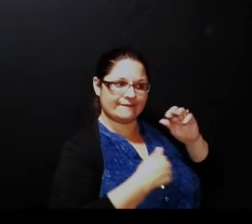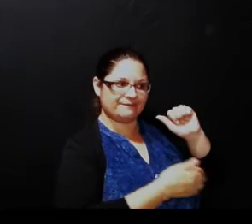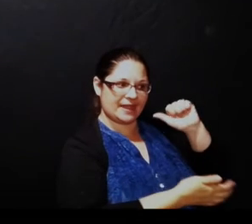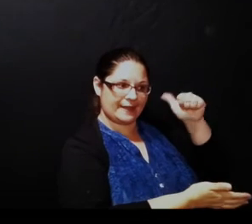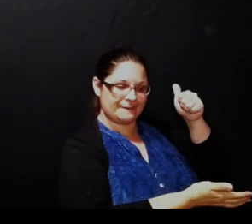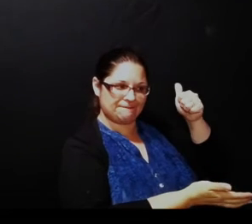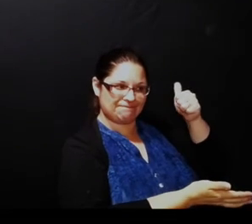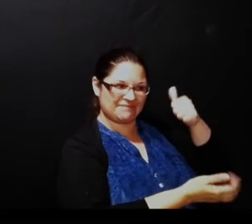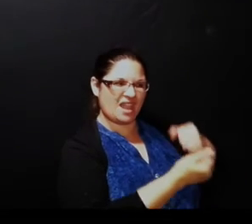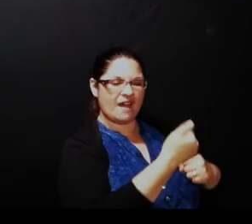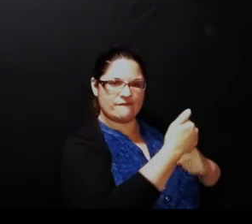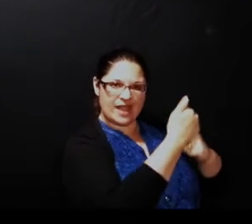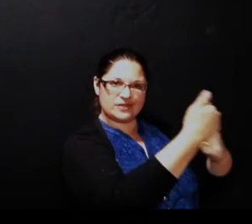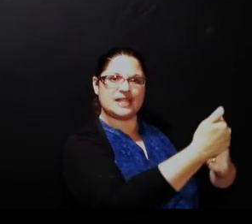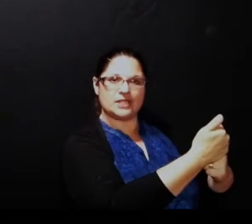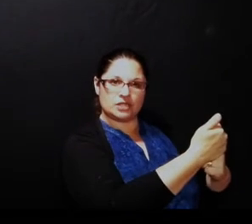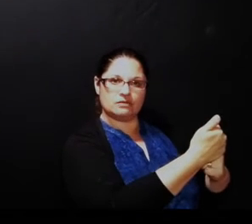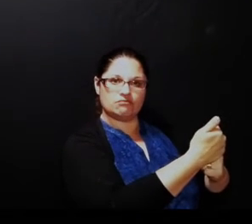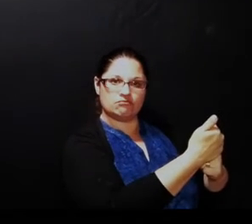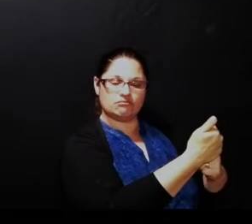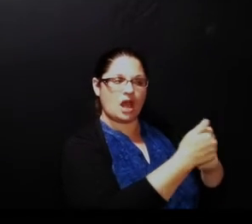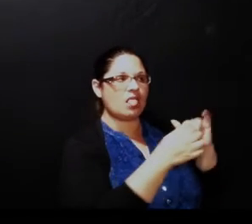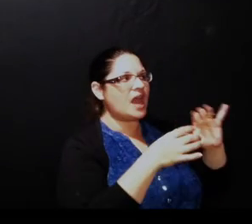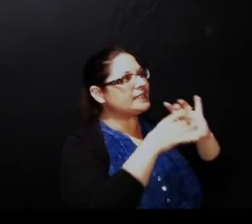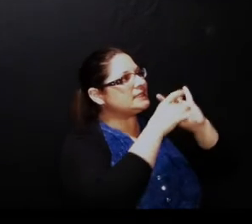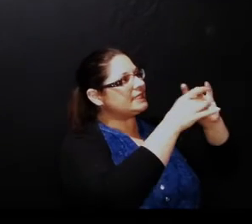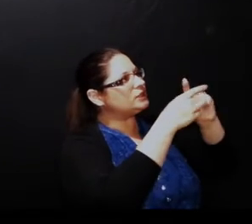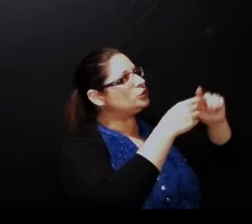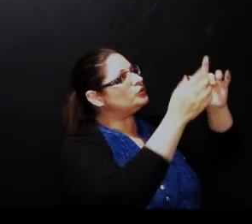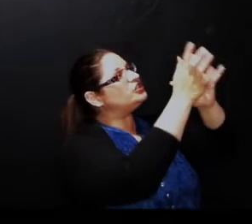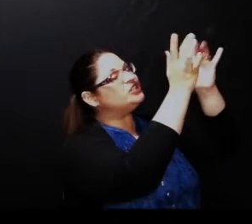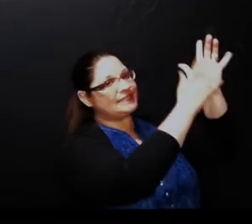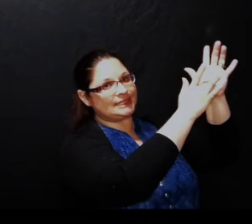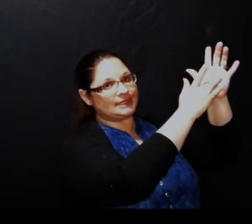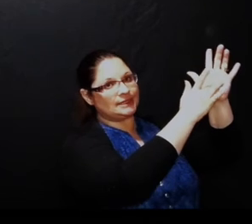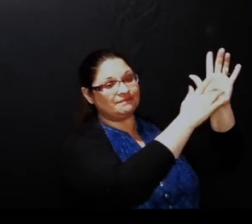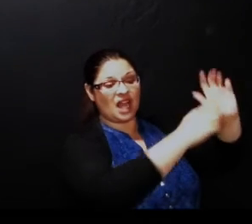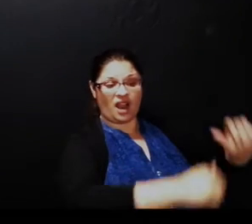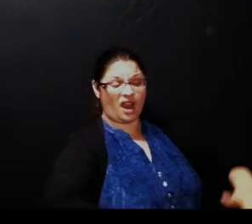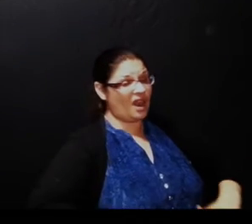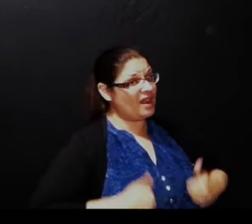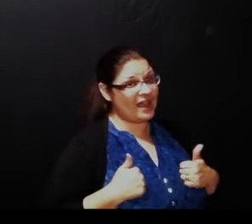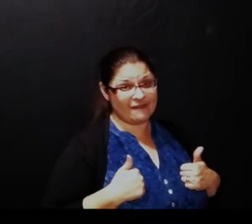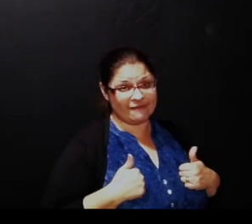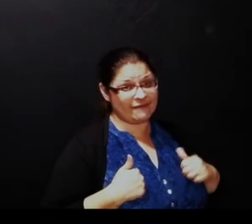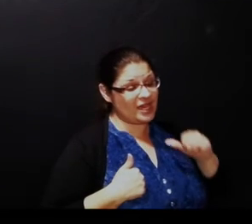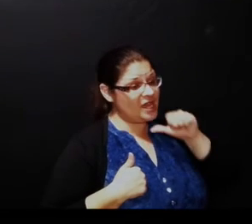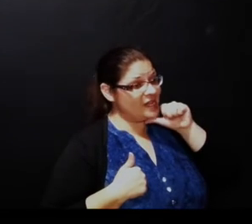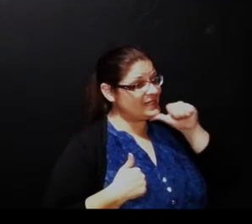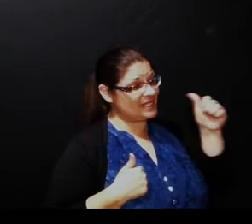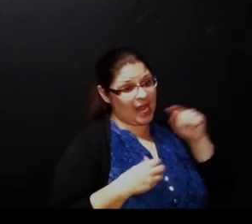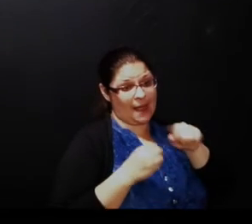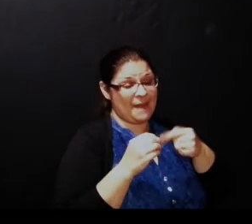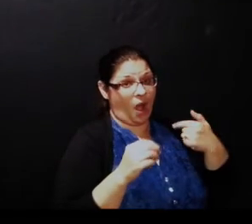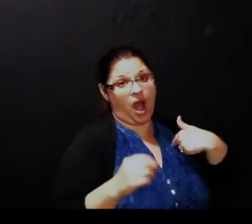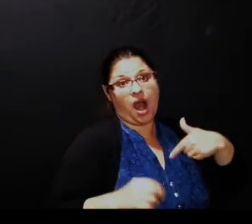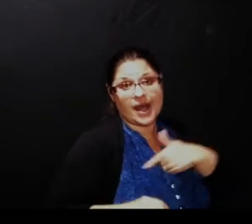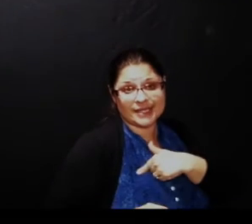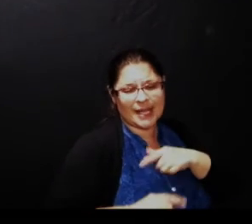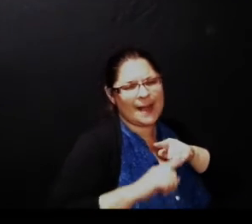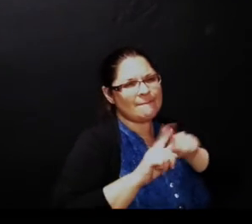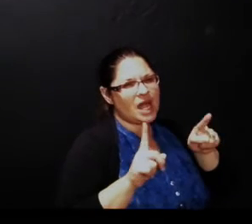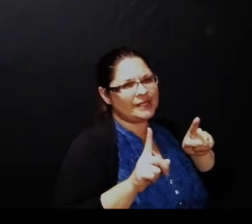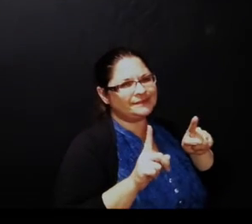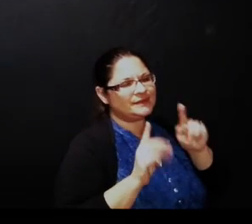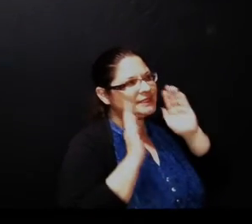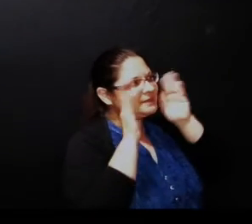follow, to follow Jesus. Life is not about us, it's about Him, when you're a believer